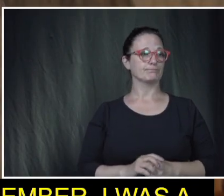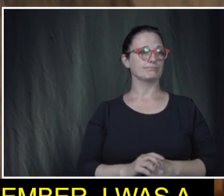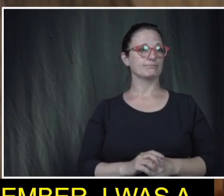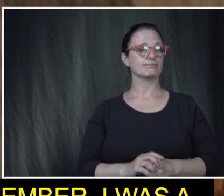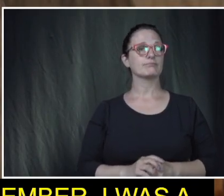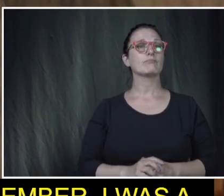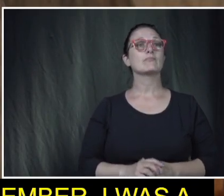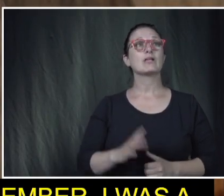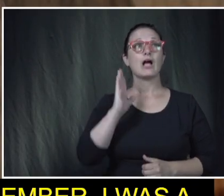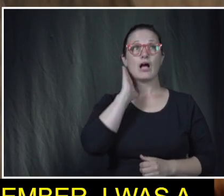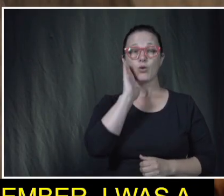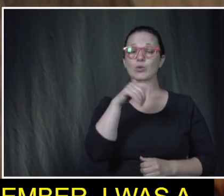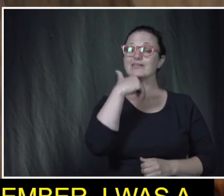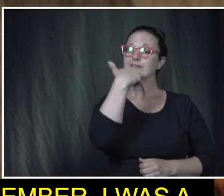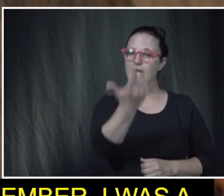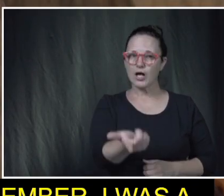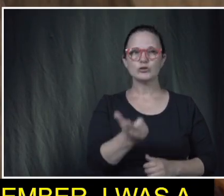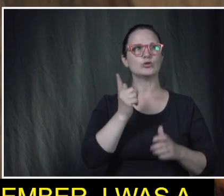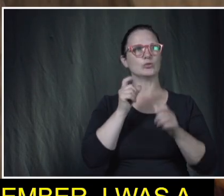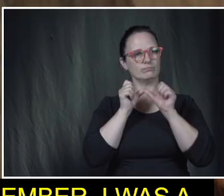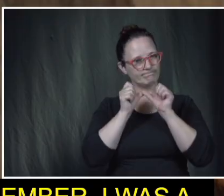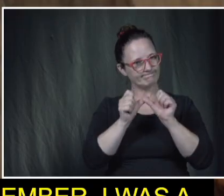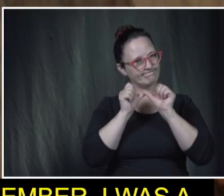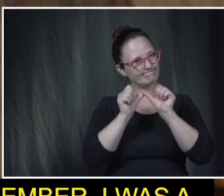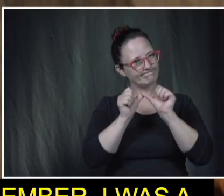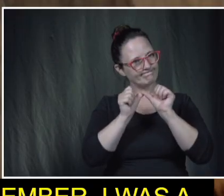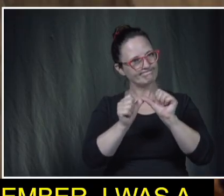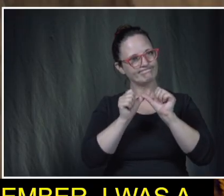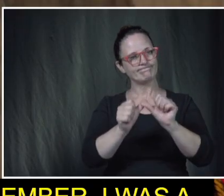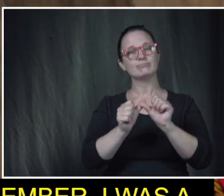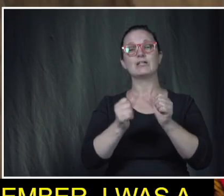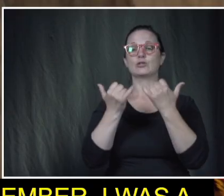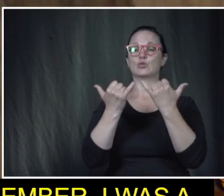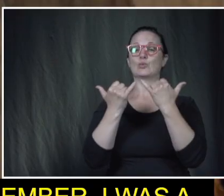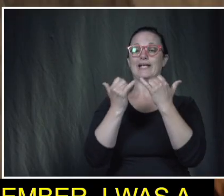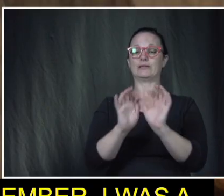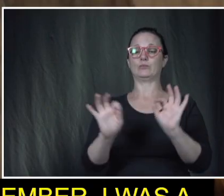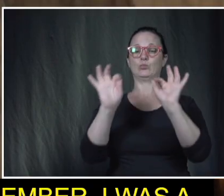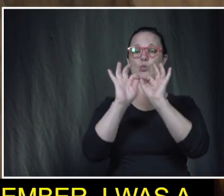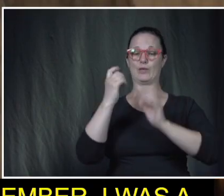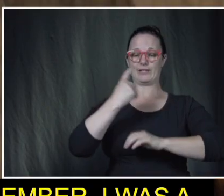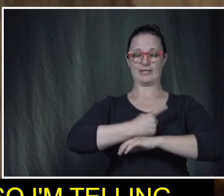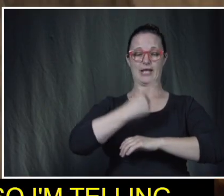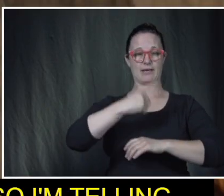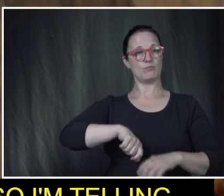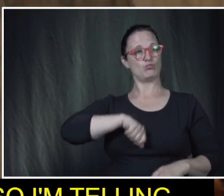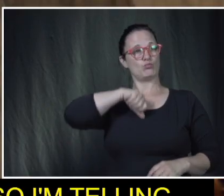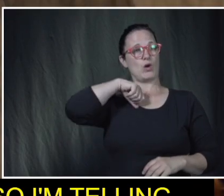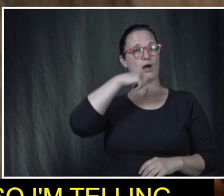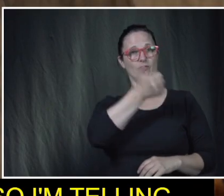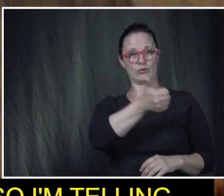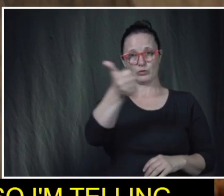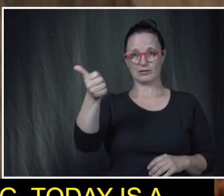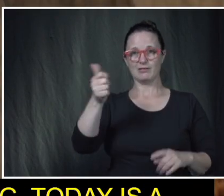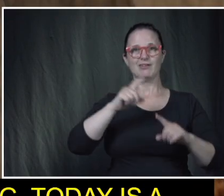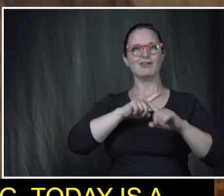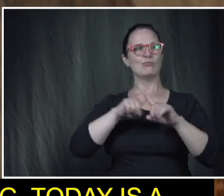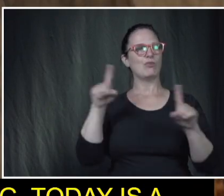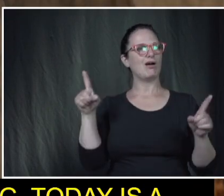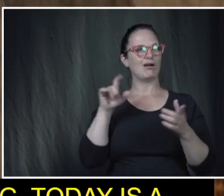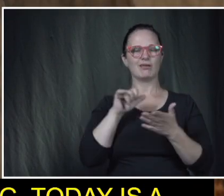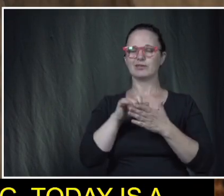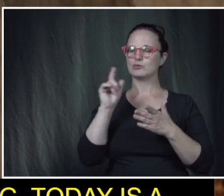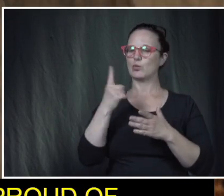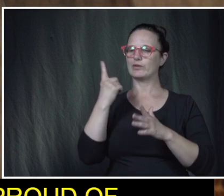So I'm telling you, keep moving, keep growing. Today is a big day, and you should all be proud of yourself. But this is just the